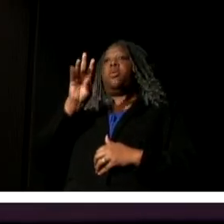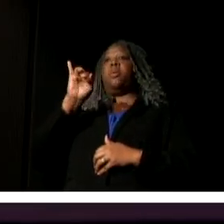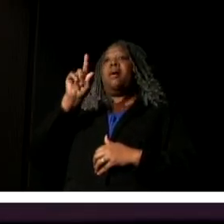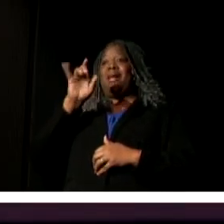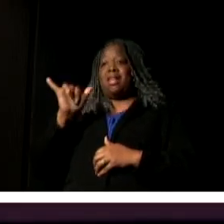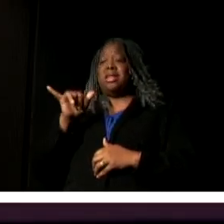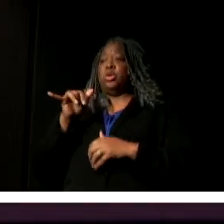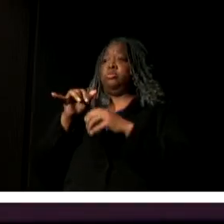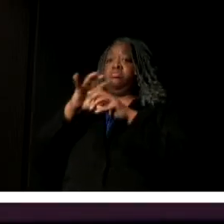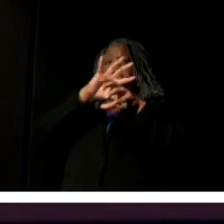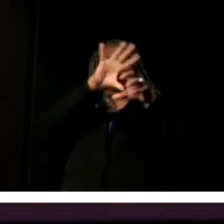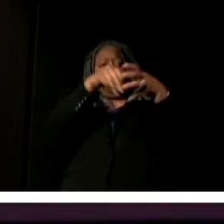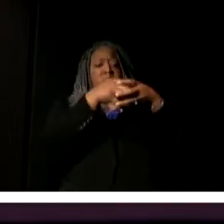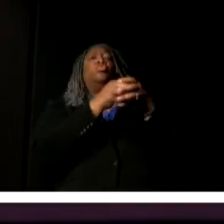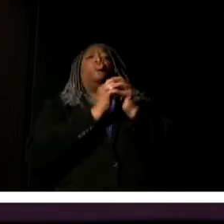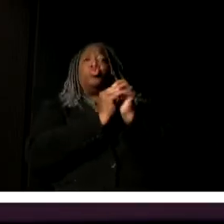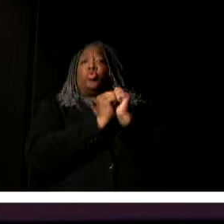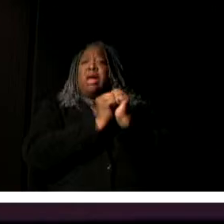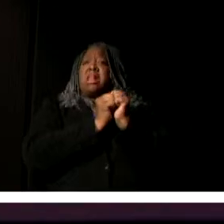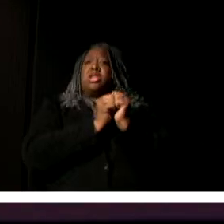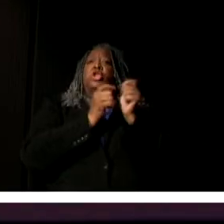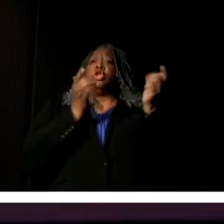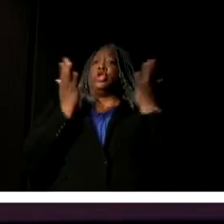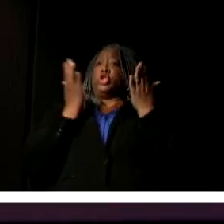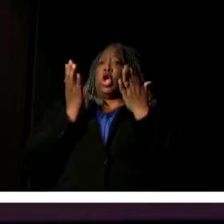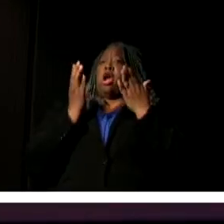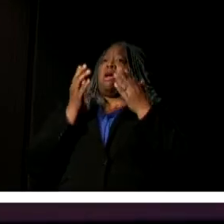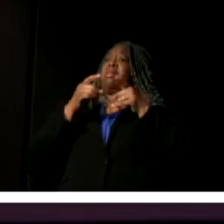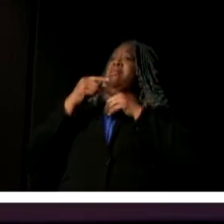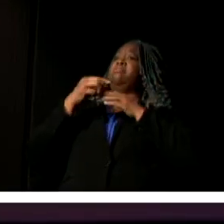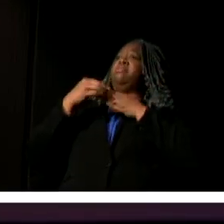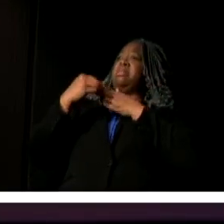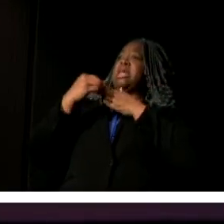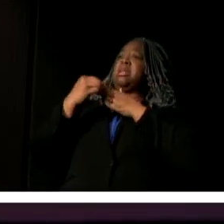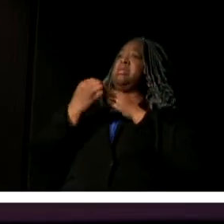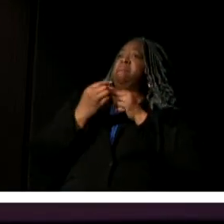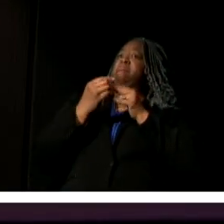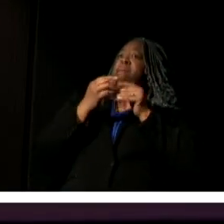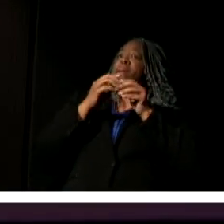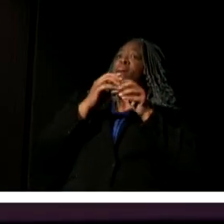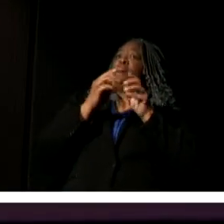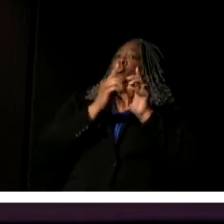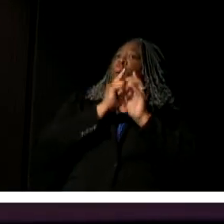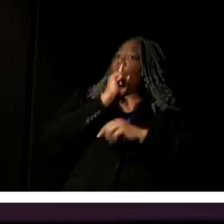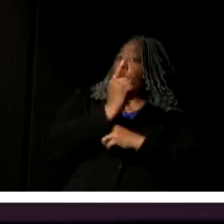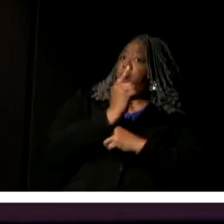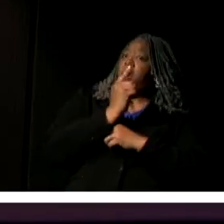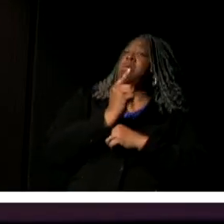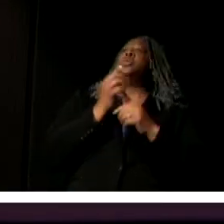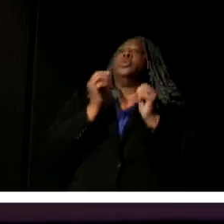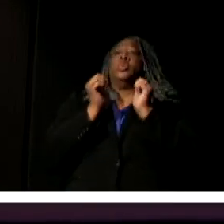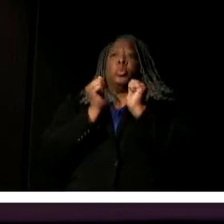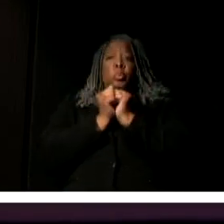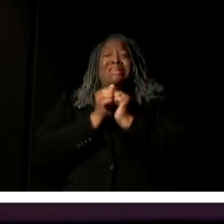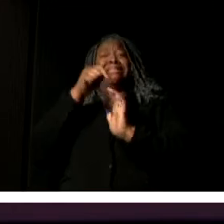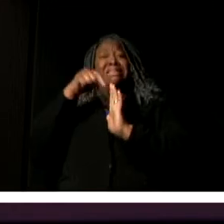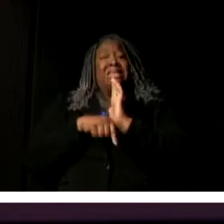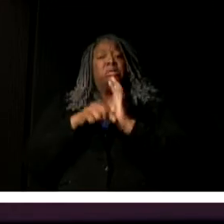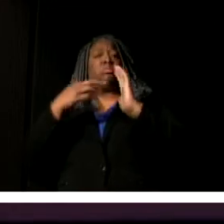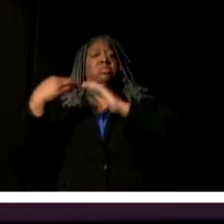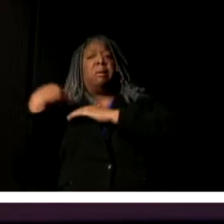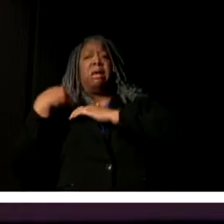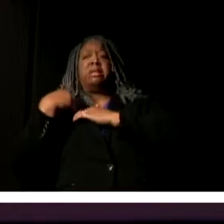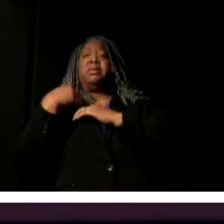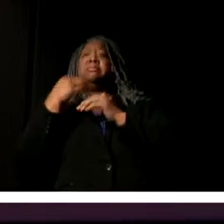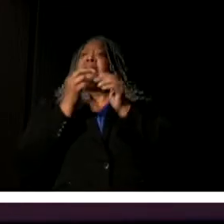with Mayor Scott, may they serve and govern as one, with discernment, compassion, and a deep sense of responsibility that